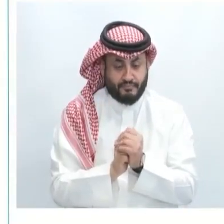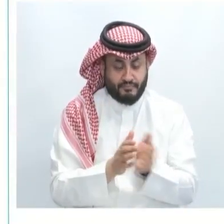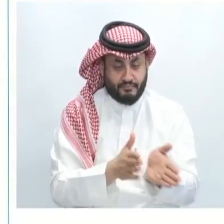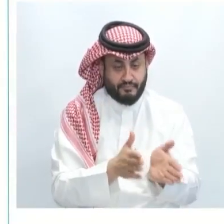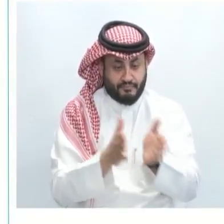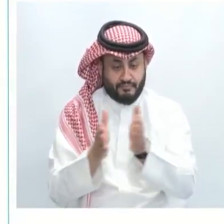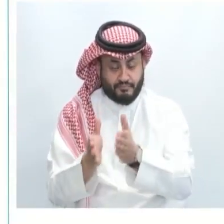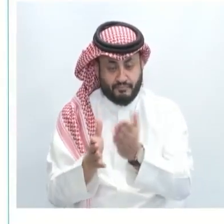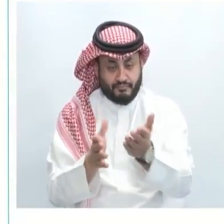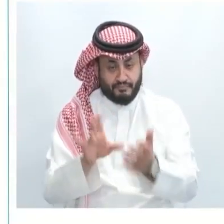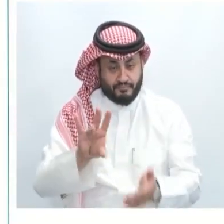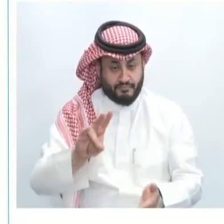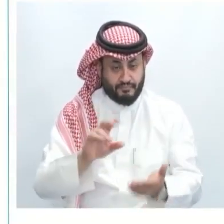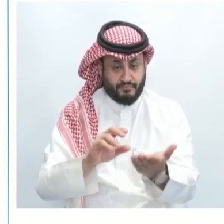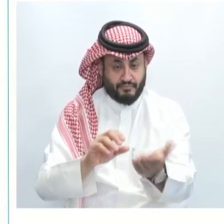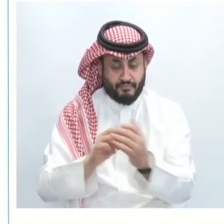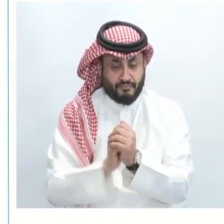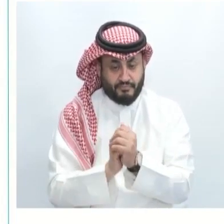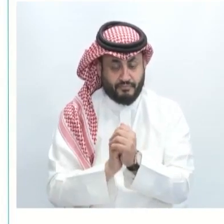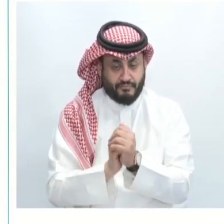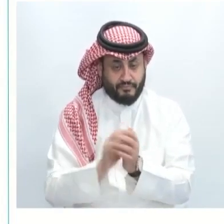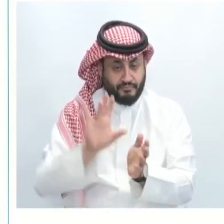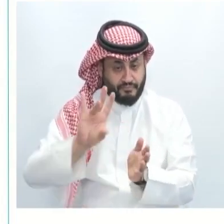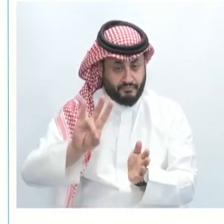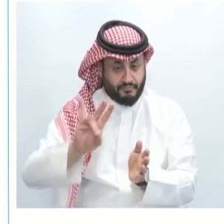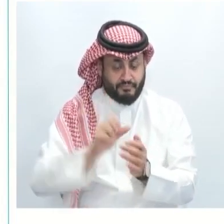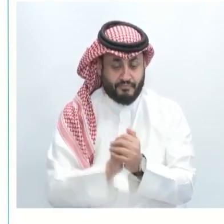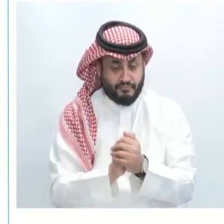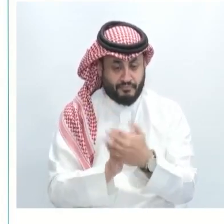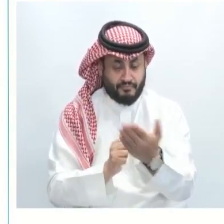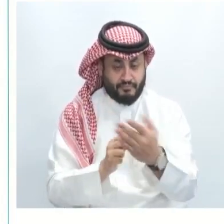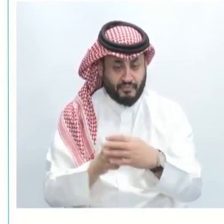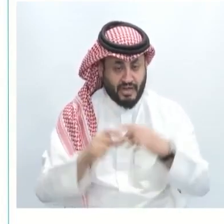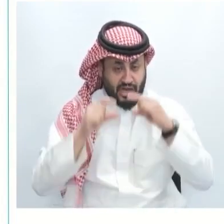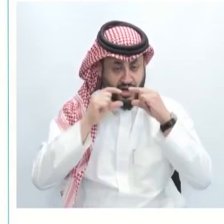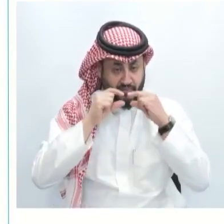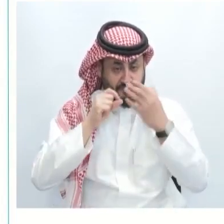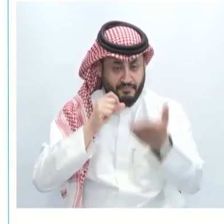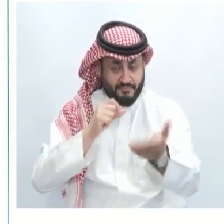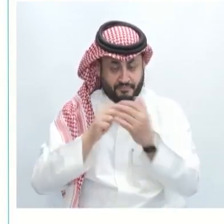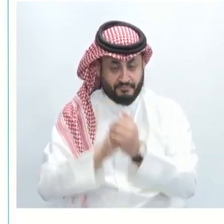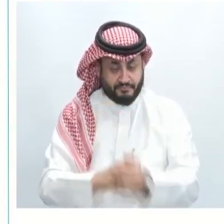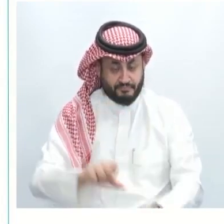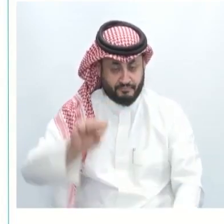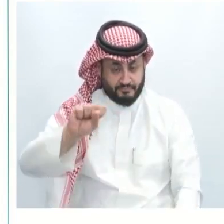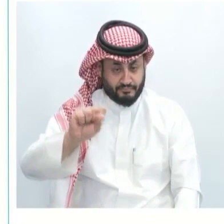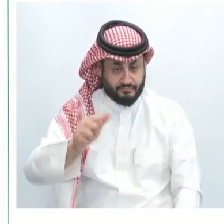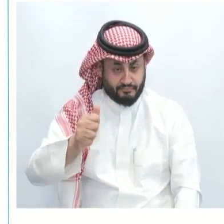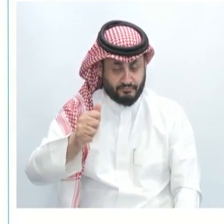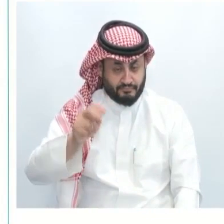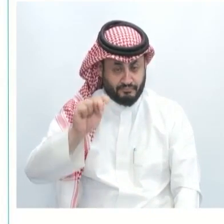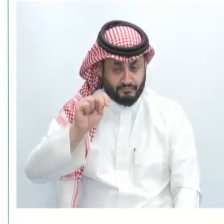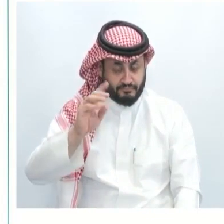Now, let's move on to number seven. Number seven is sandwich.